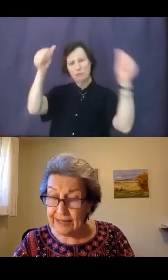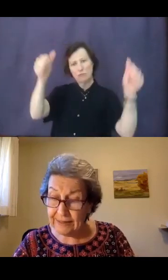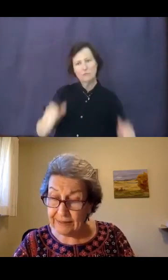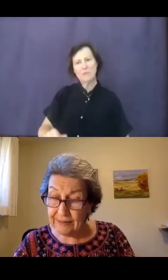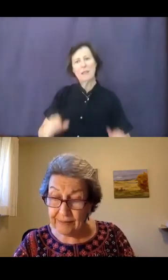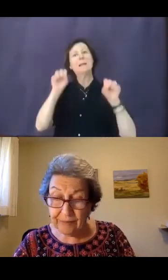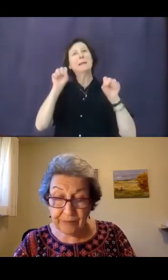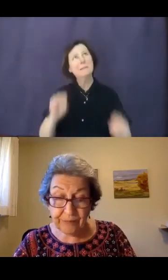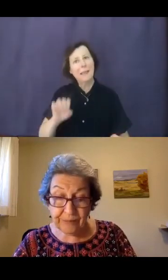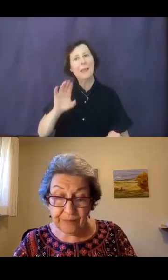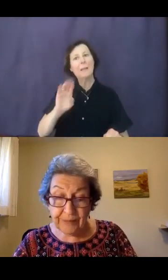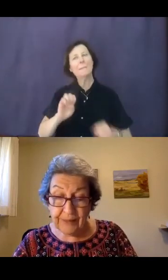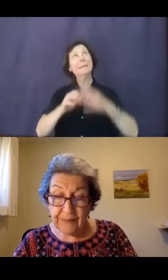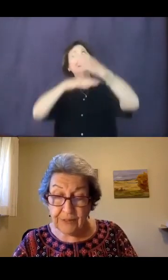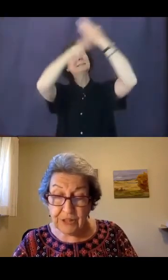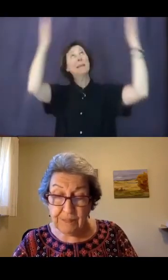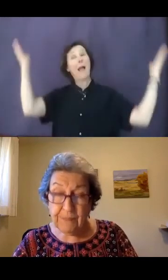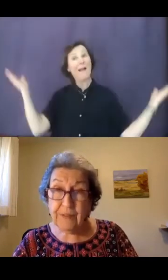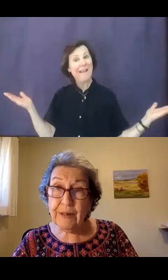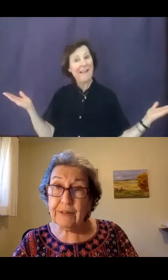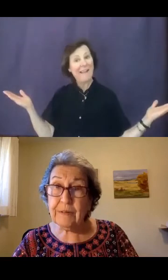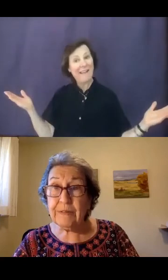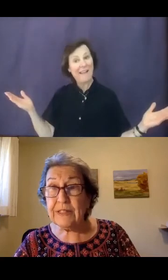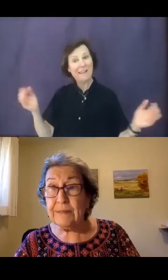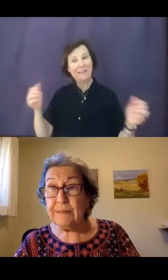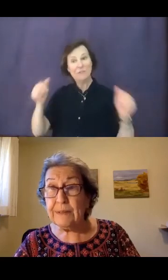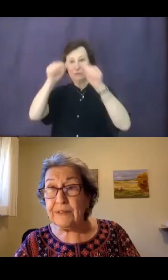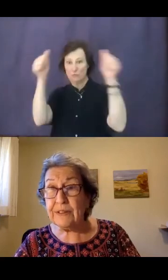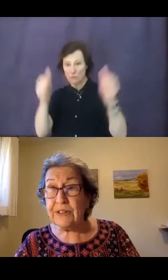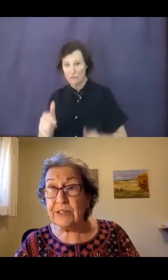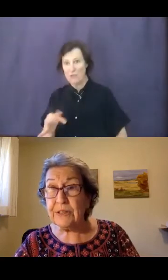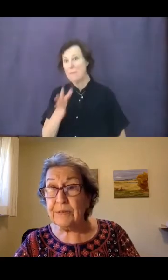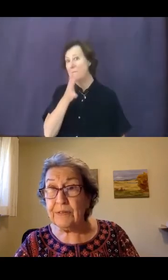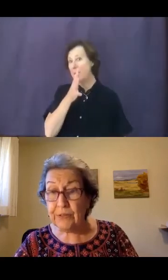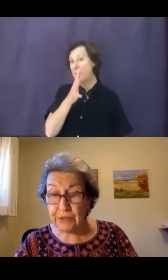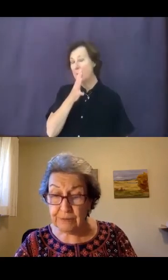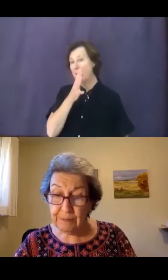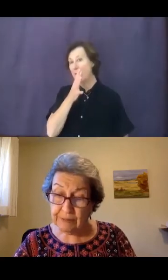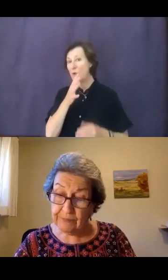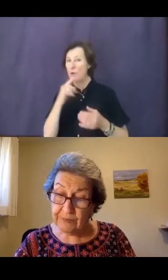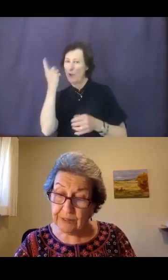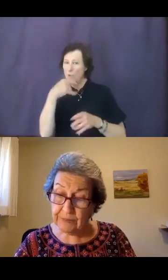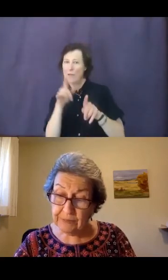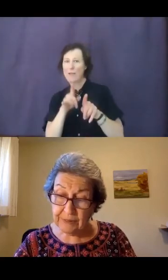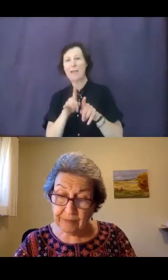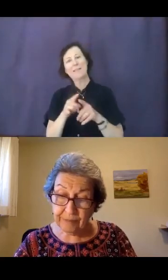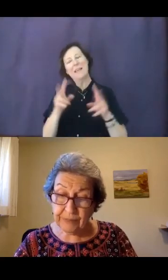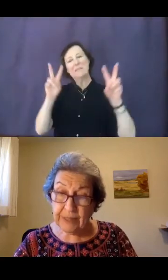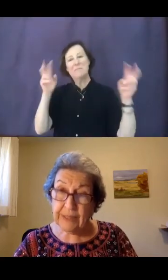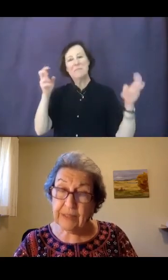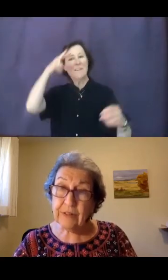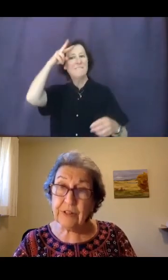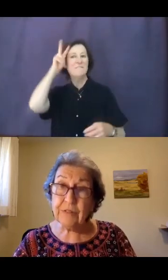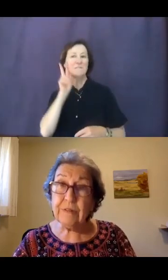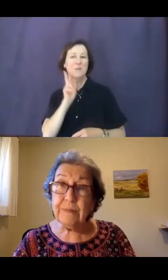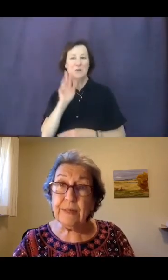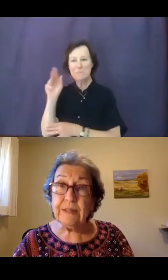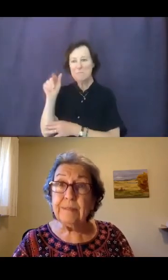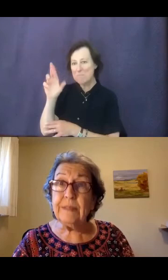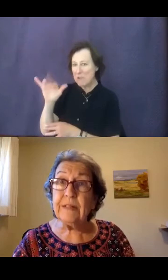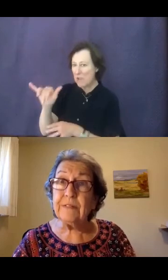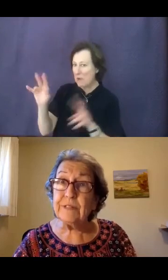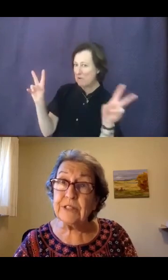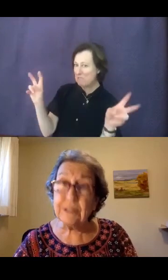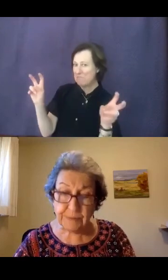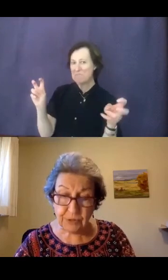sky. The shape of the mother resembles a sheltering Virgin Mary figure, and it also reminded